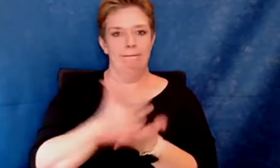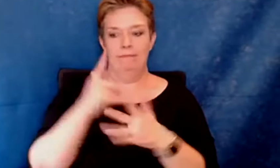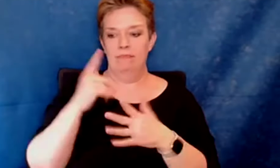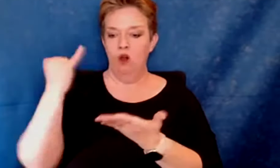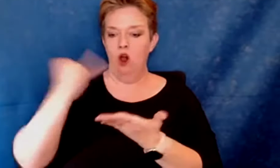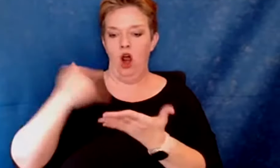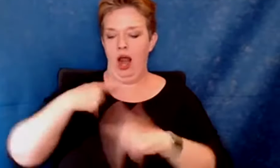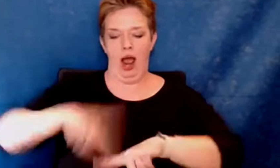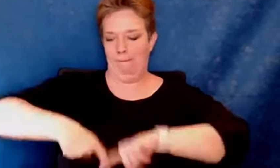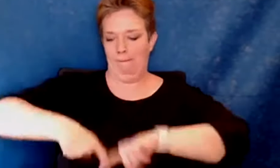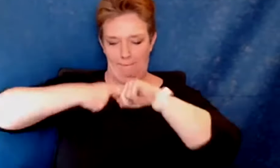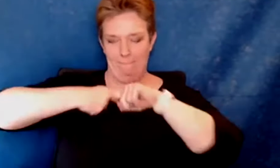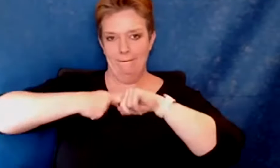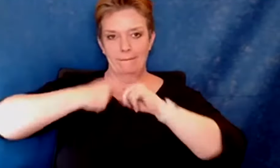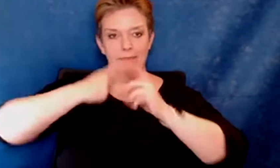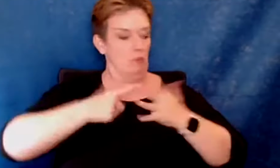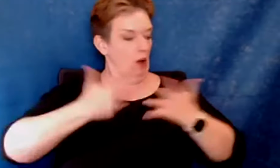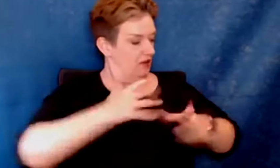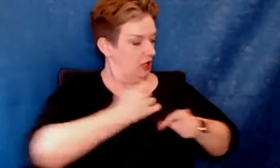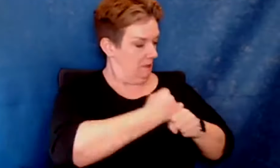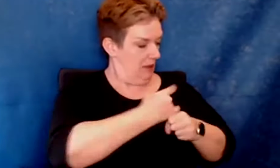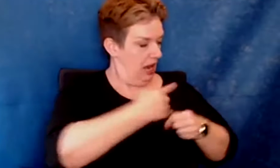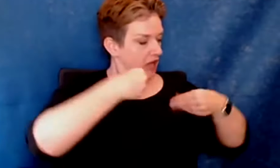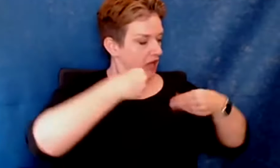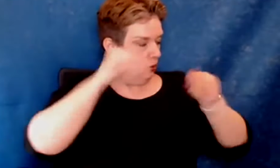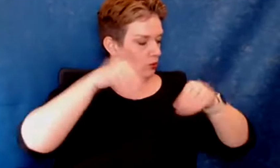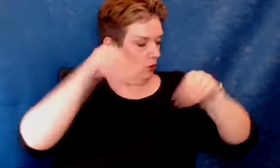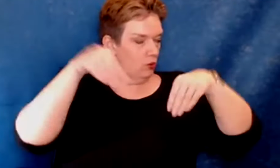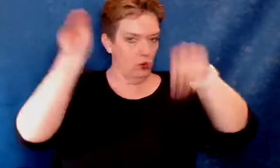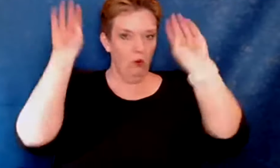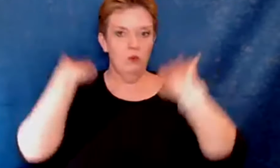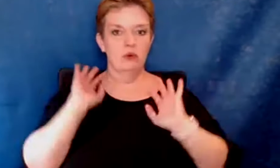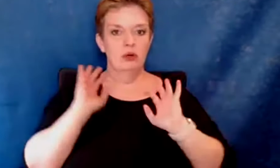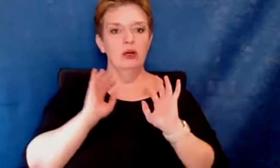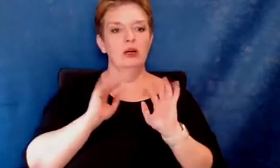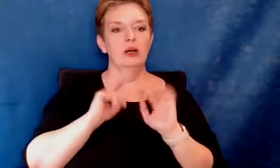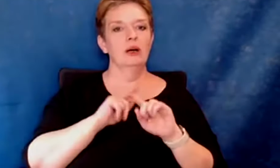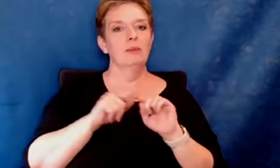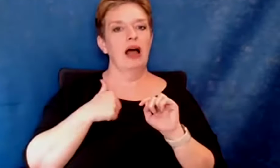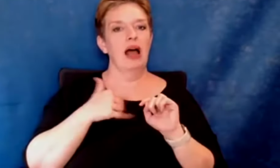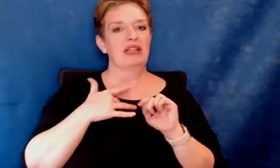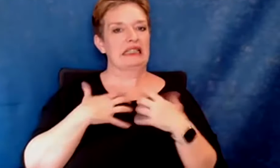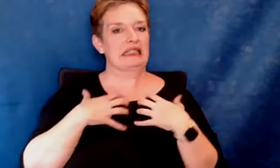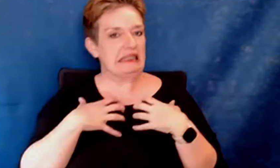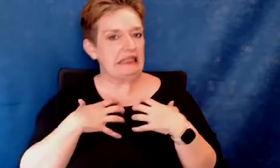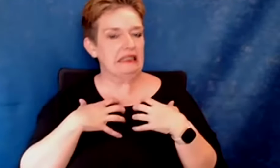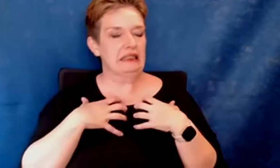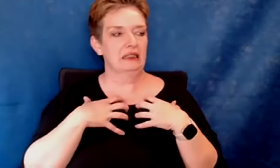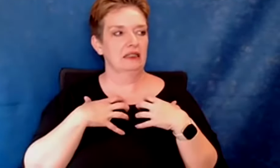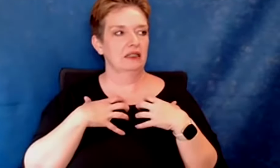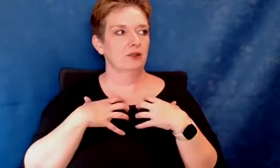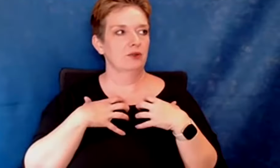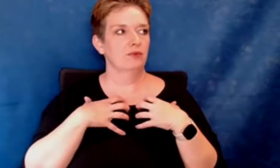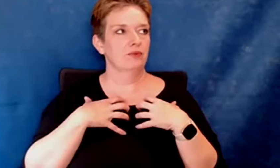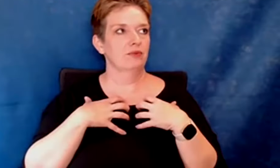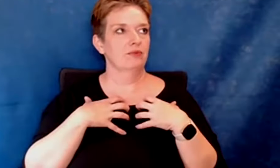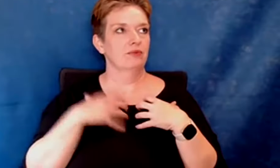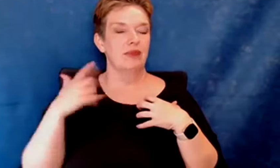but it was just like there's a timidity to it. Like I wasn't like fully kind